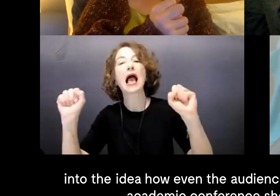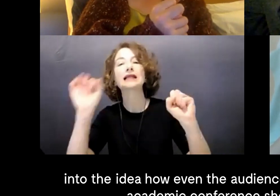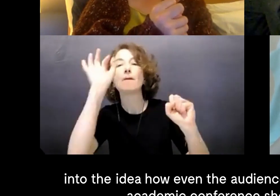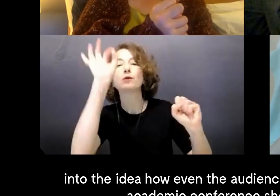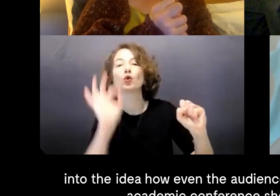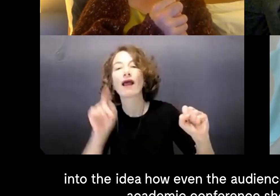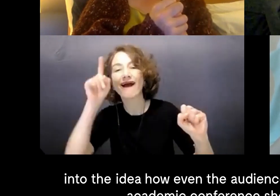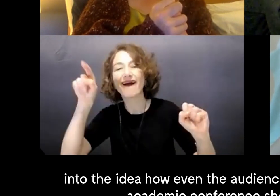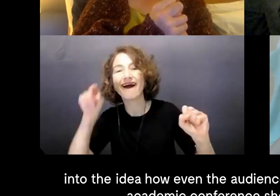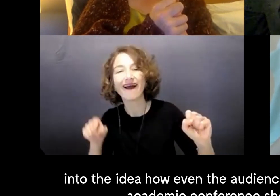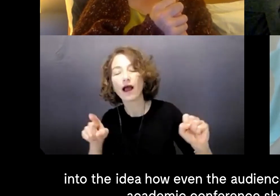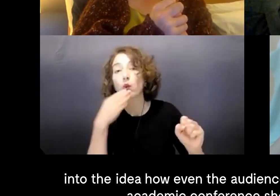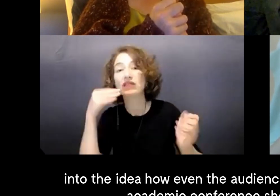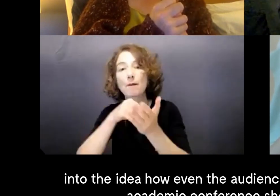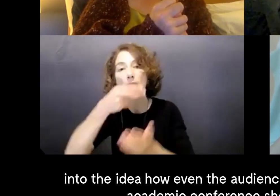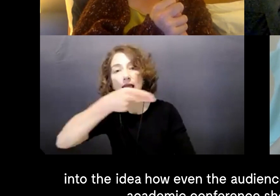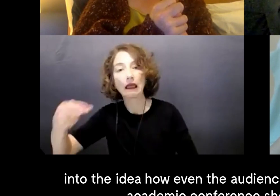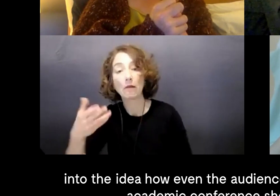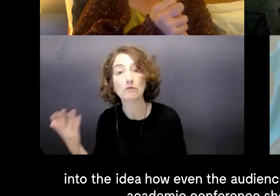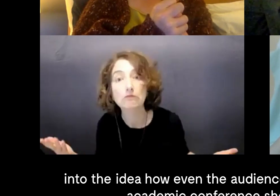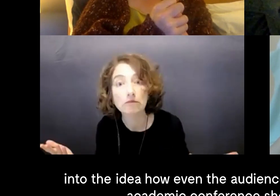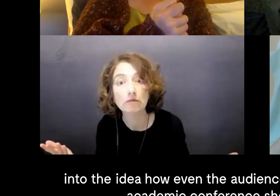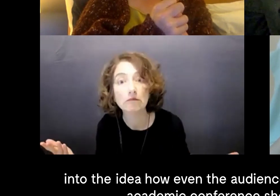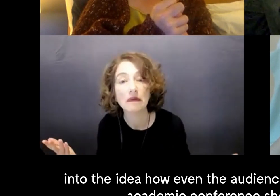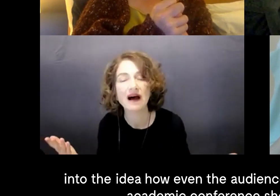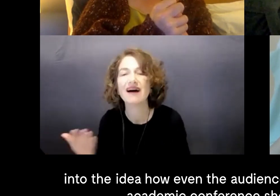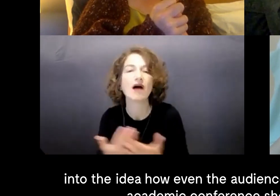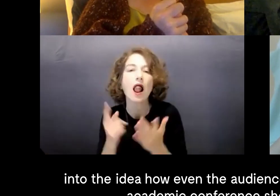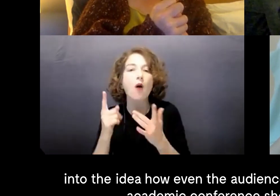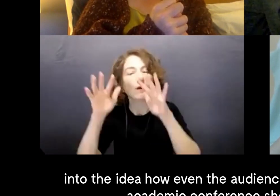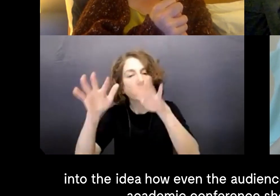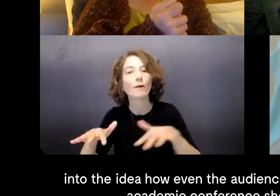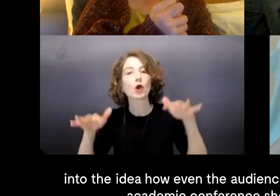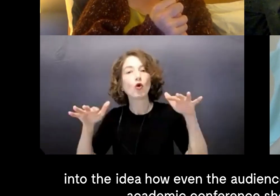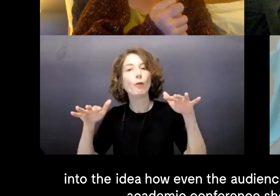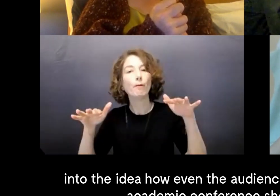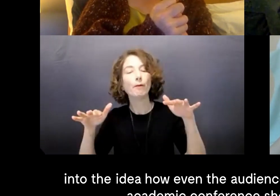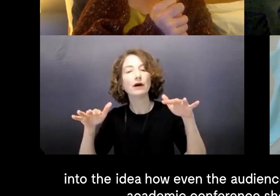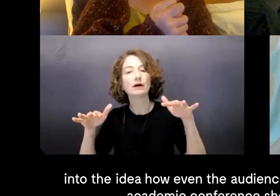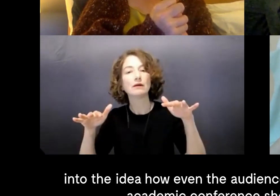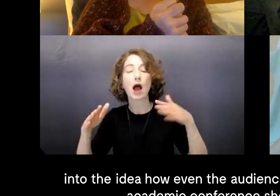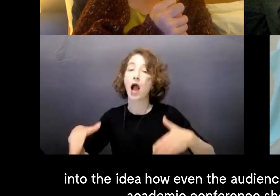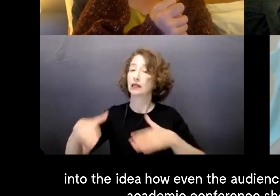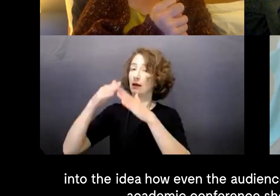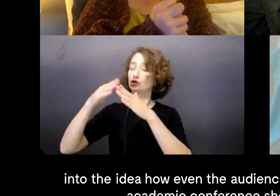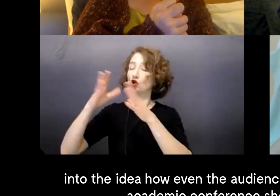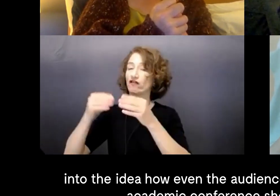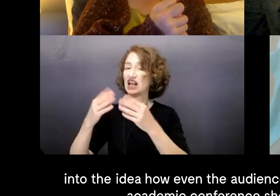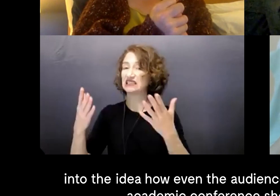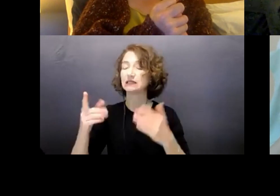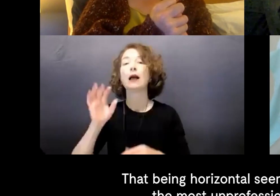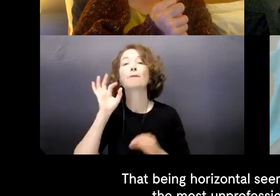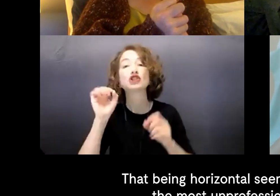into the idea how even the audience of a conference, of an academic conference, should look